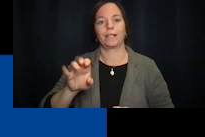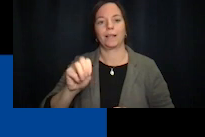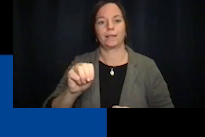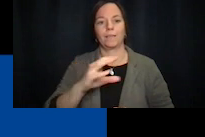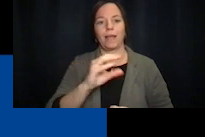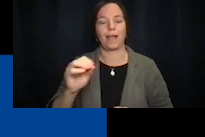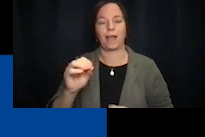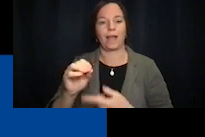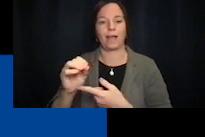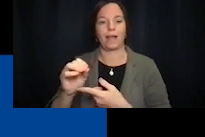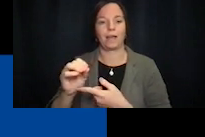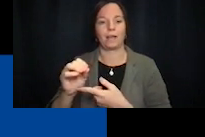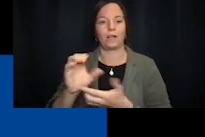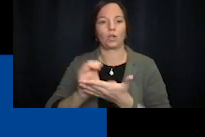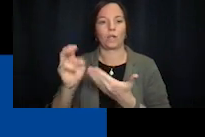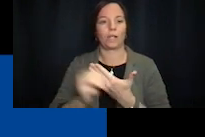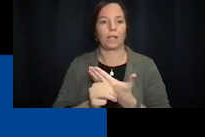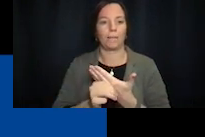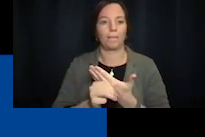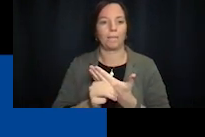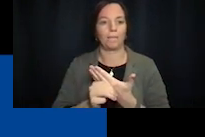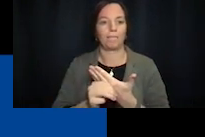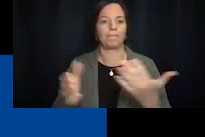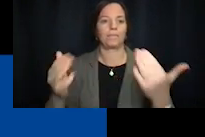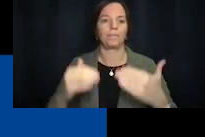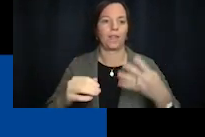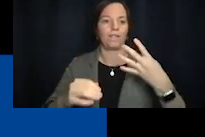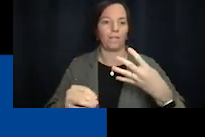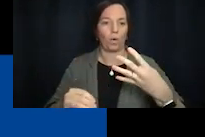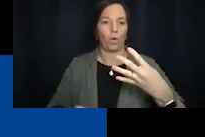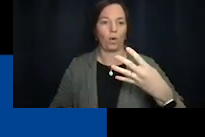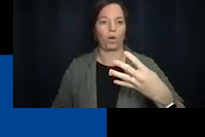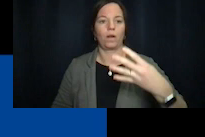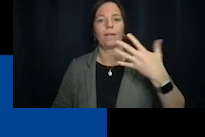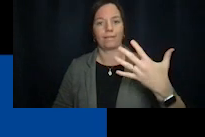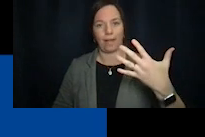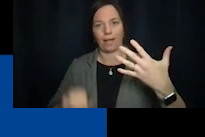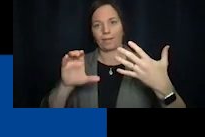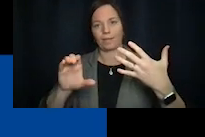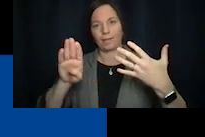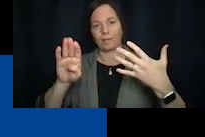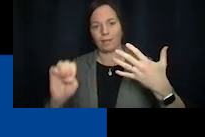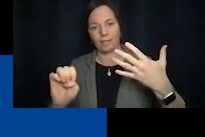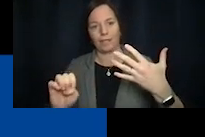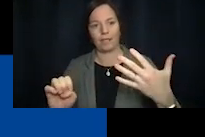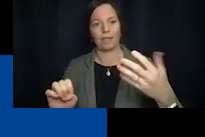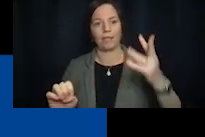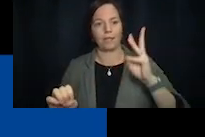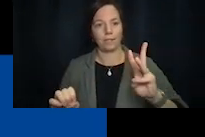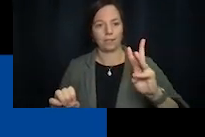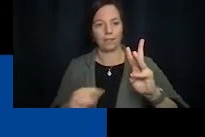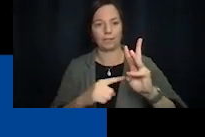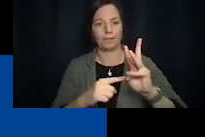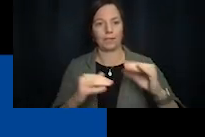curriculum, baccalaureate degrees, CBE, or competency-based education, equitable placement